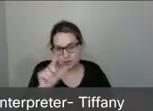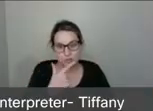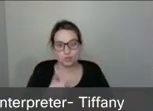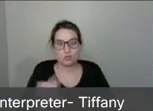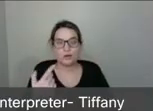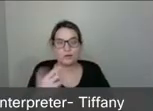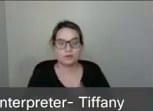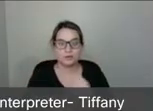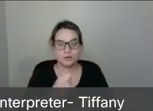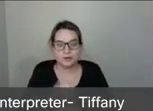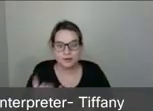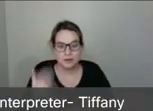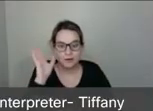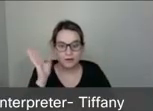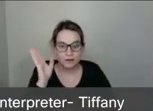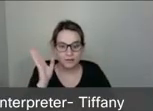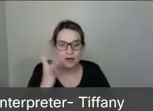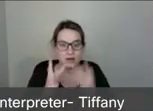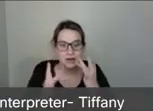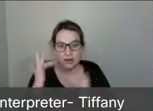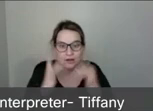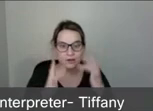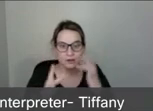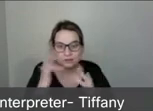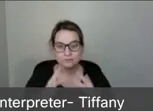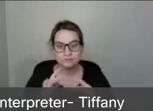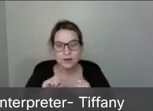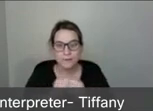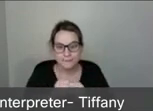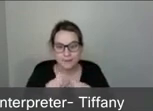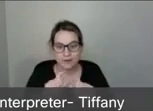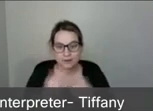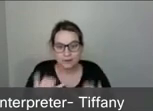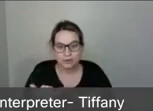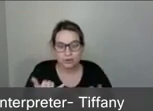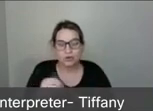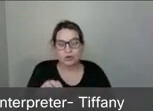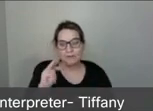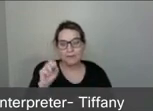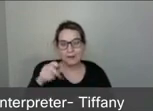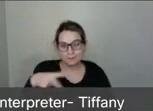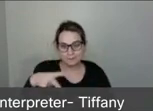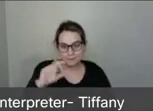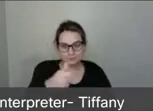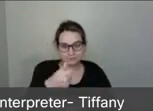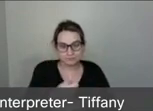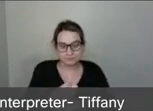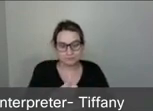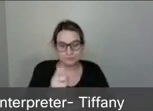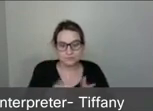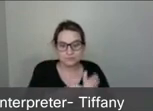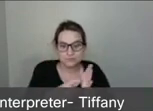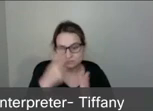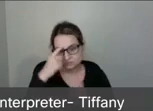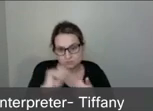here to testify about the lack of competitive districts in the current draft maps. The criterion for